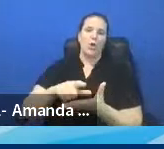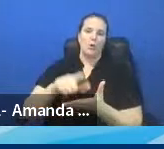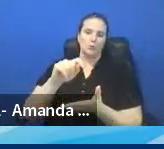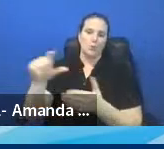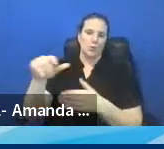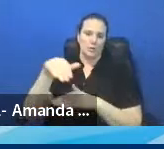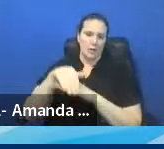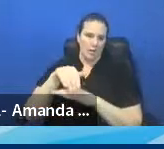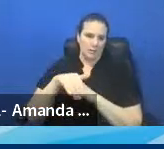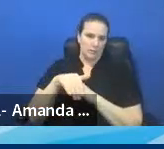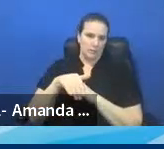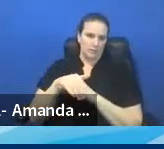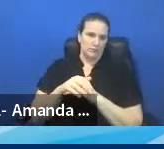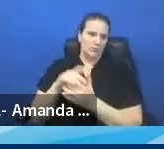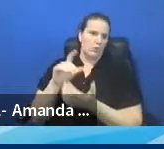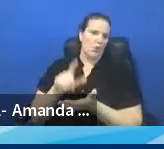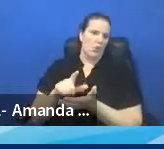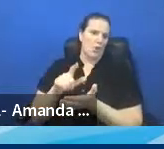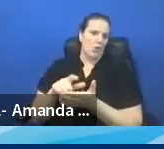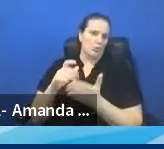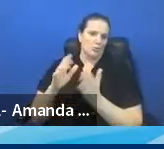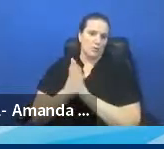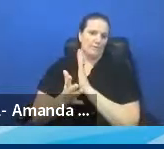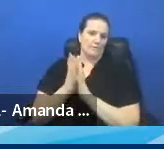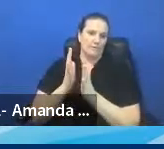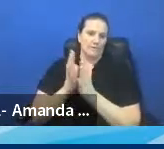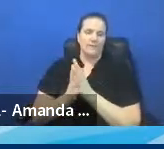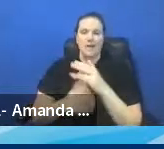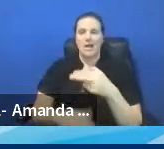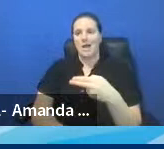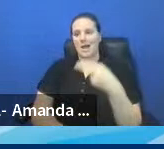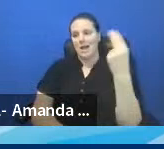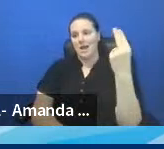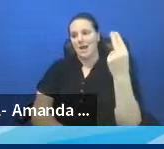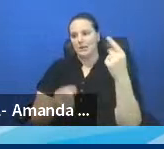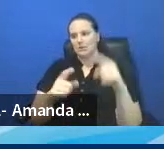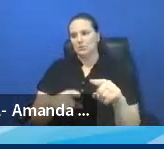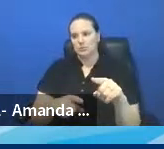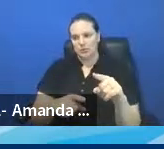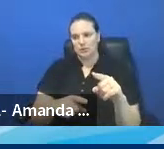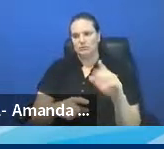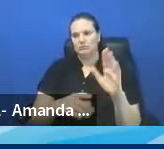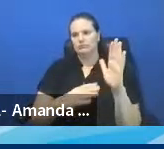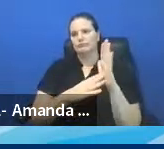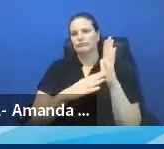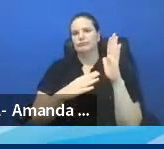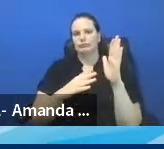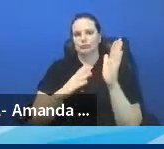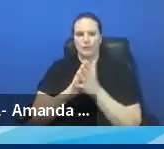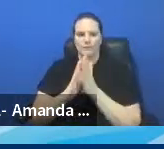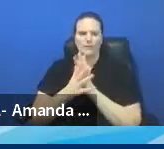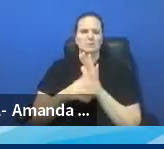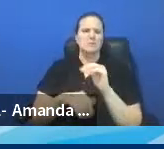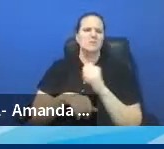night or during lower traffic times, and then a higher toll during peak traffic times. But it would be on a set